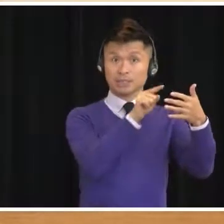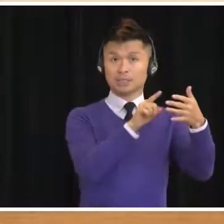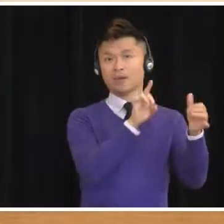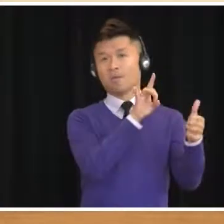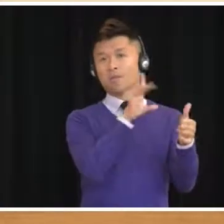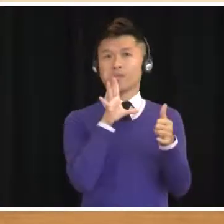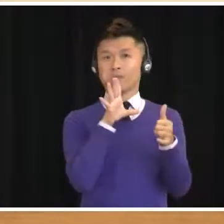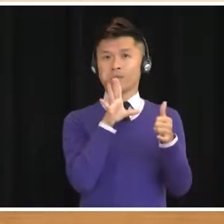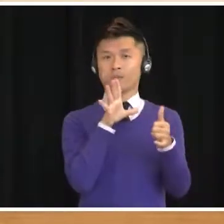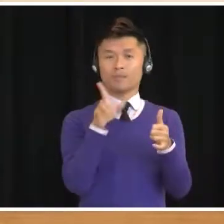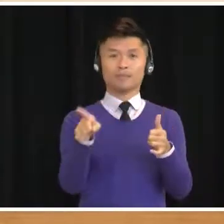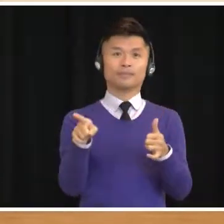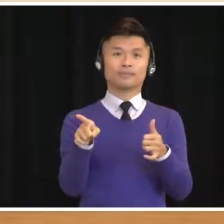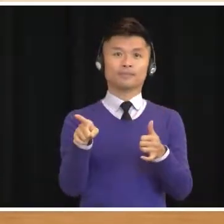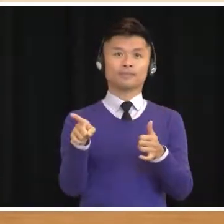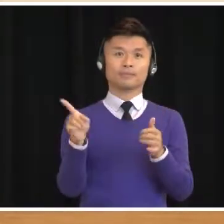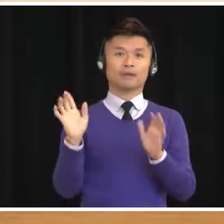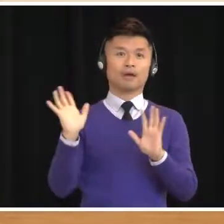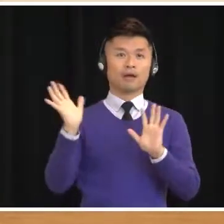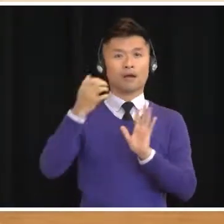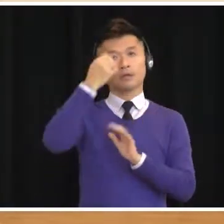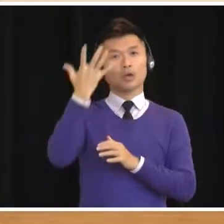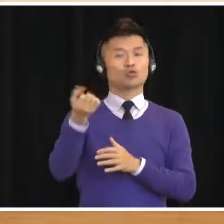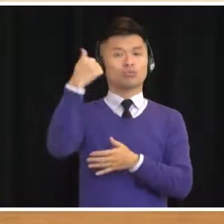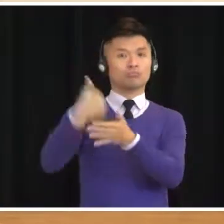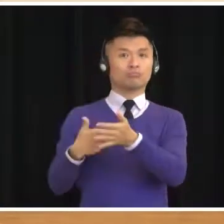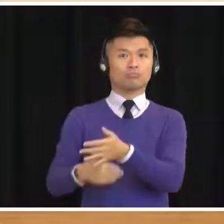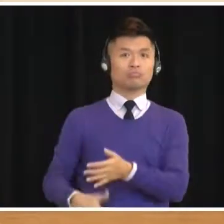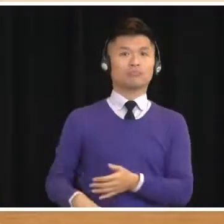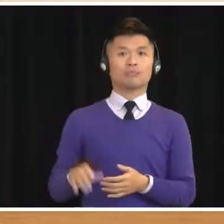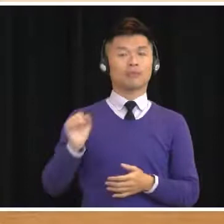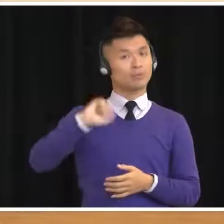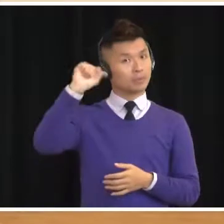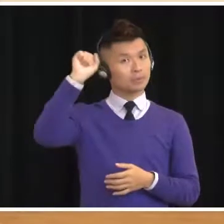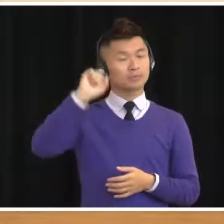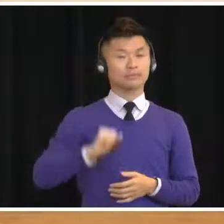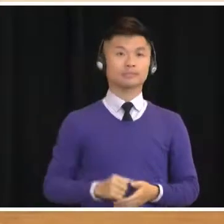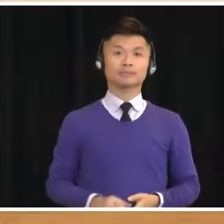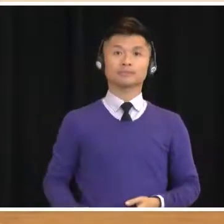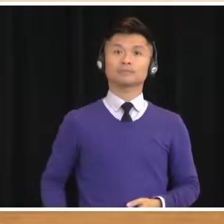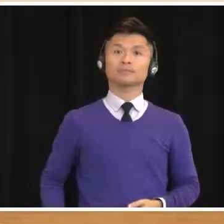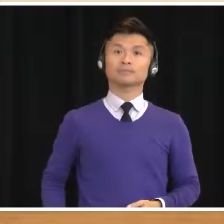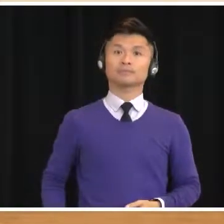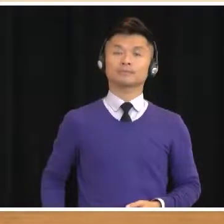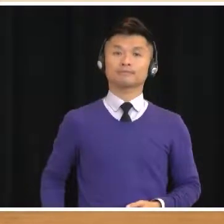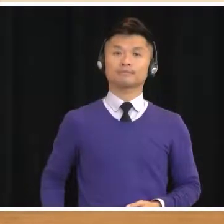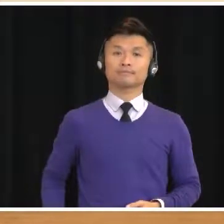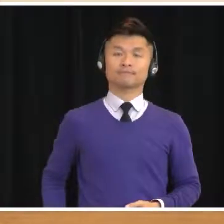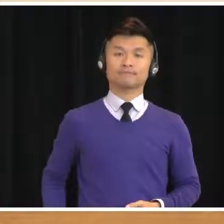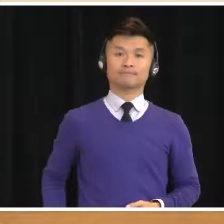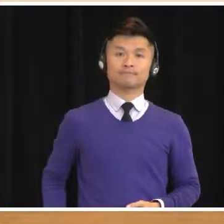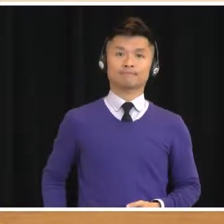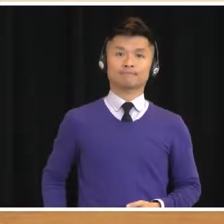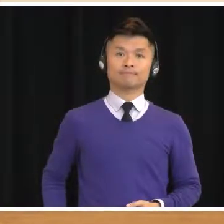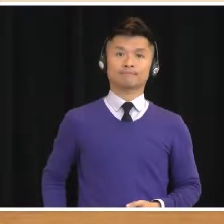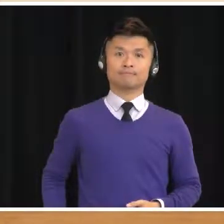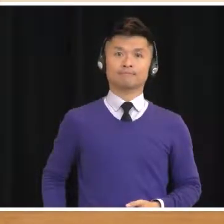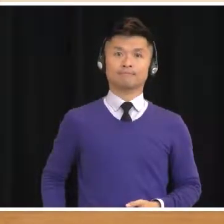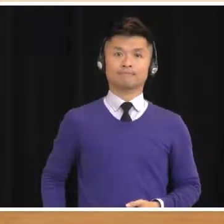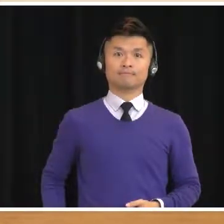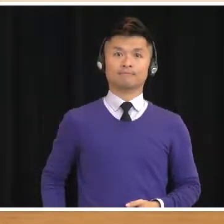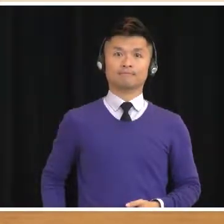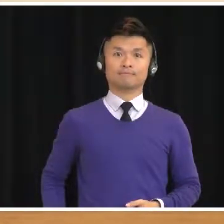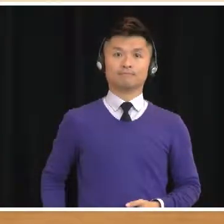principle, we cannot decide that without actually talking to children and hearing their views. So I have an interest just generally, what